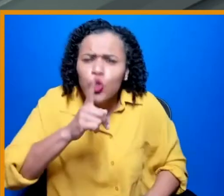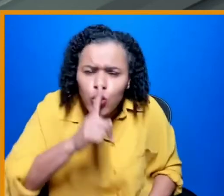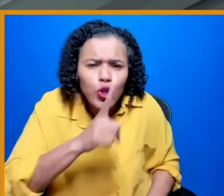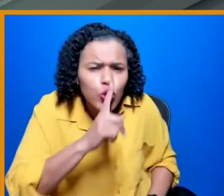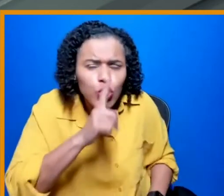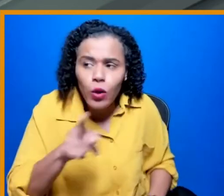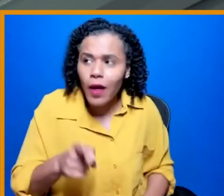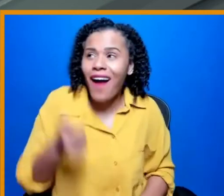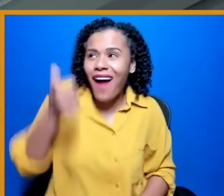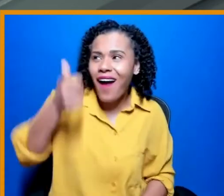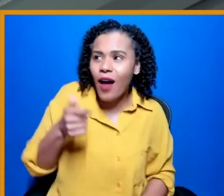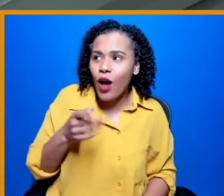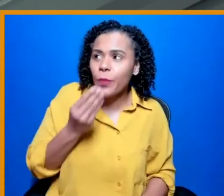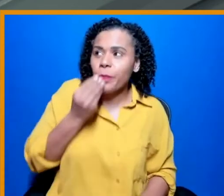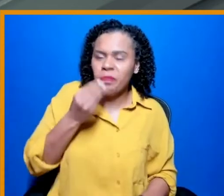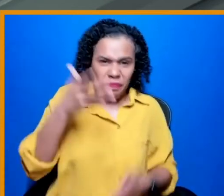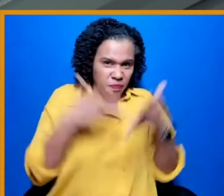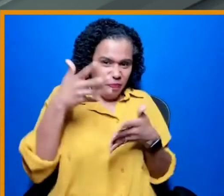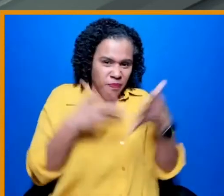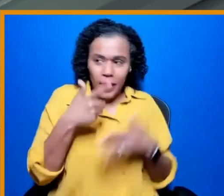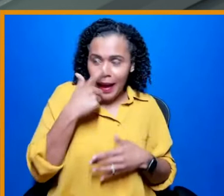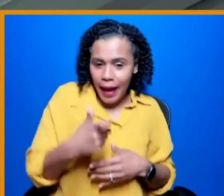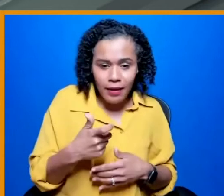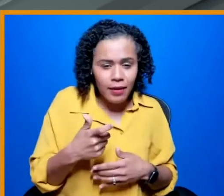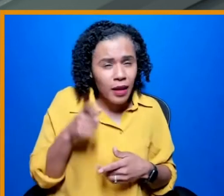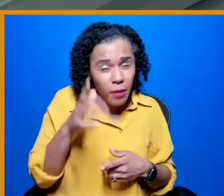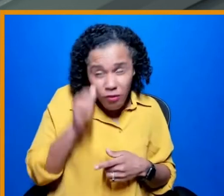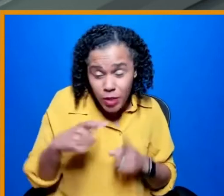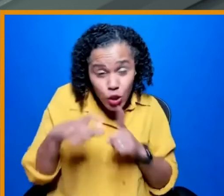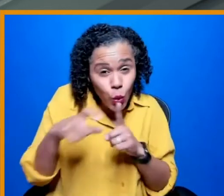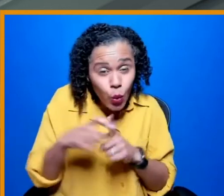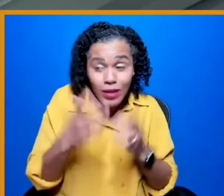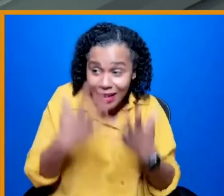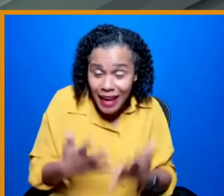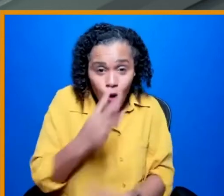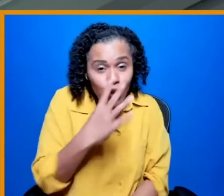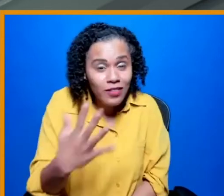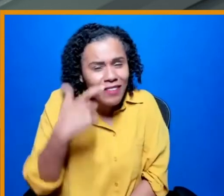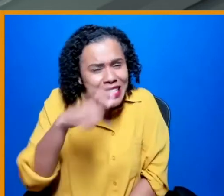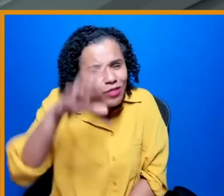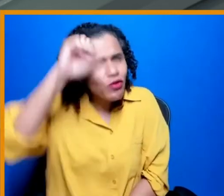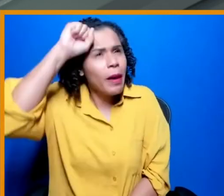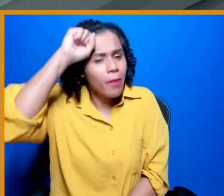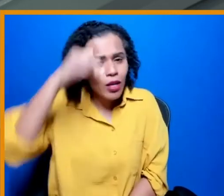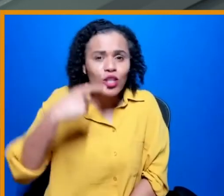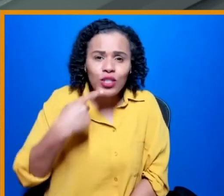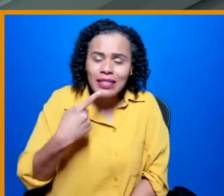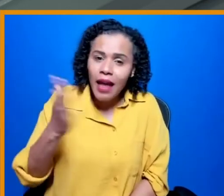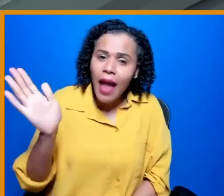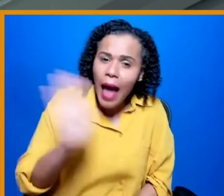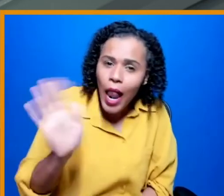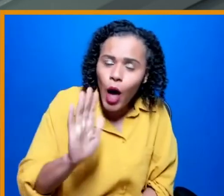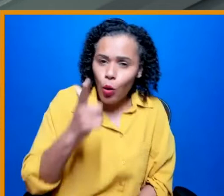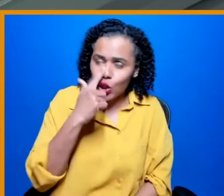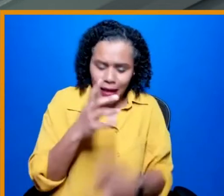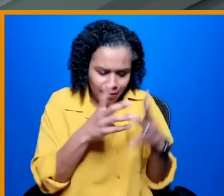my daughter, now age 35, still remembers some of those signs, enough to be able to say hello and spell out her name